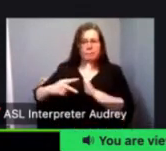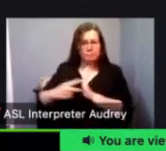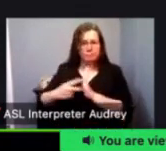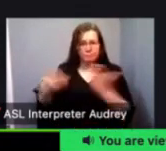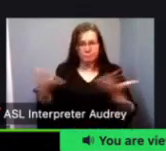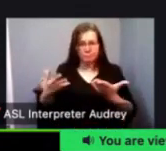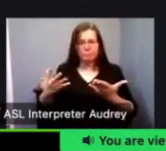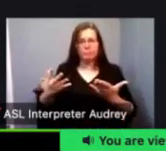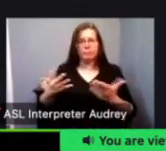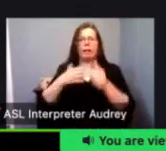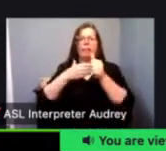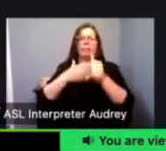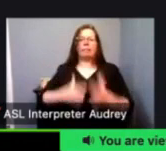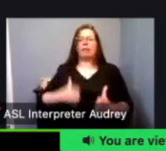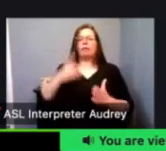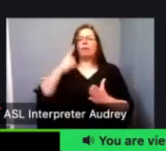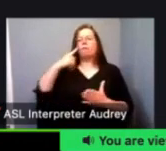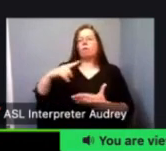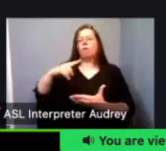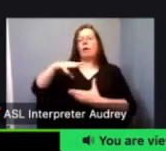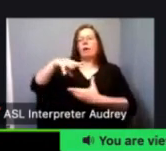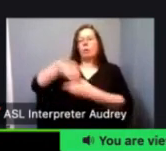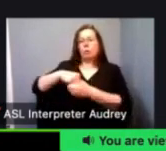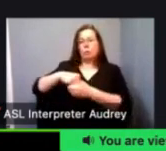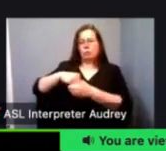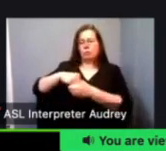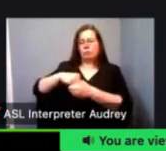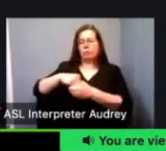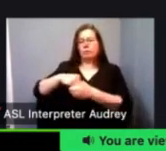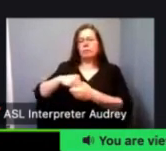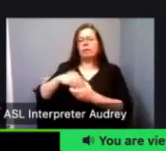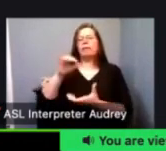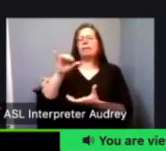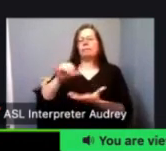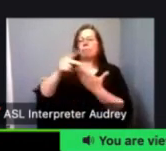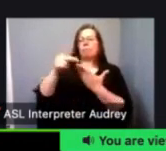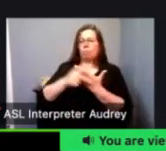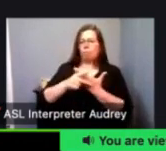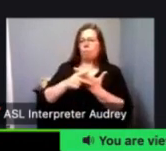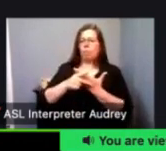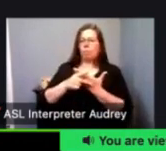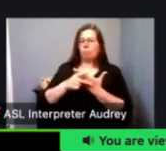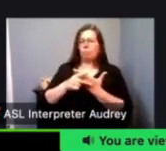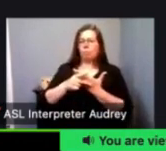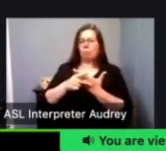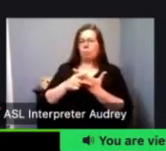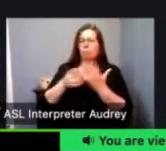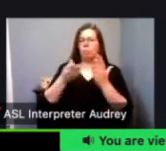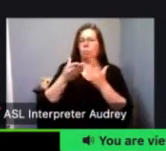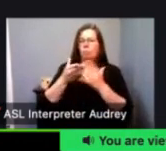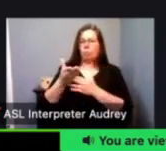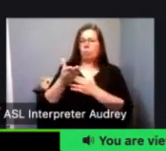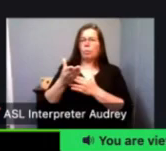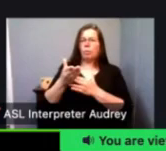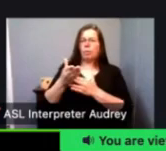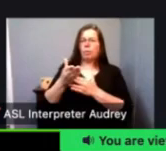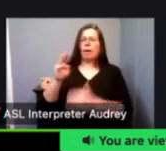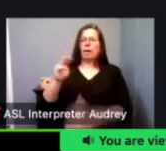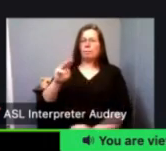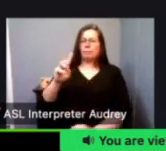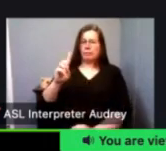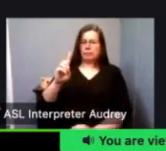LFI stands for Leaders for Inclusion, and it is a program funded by the Michigan